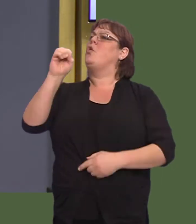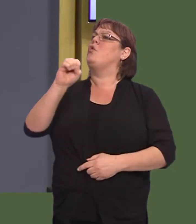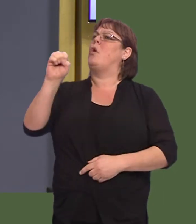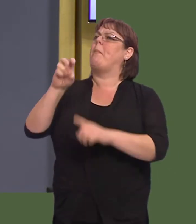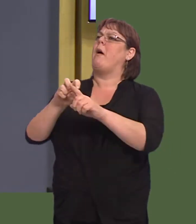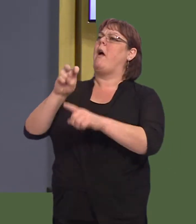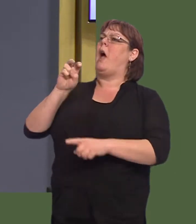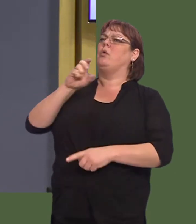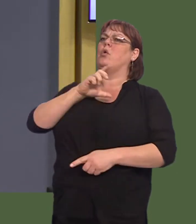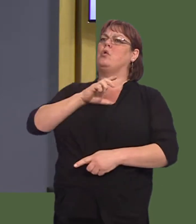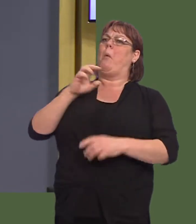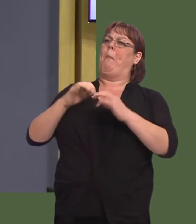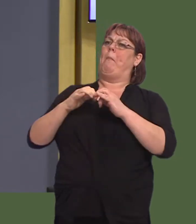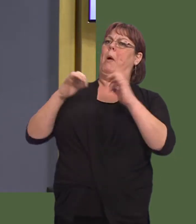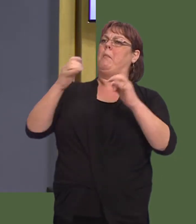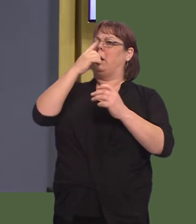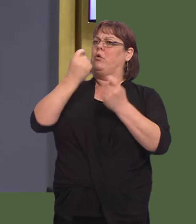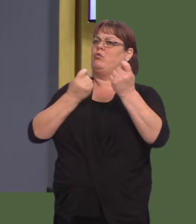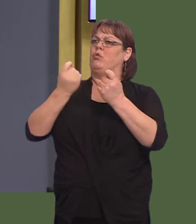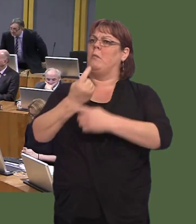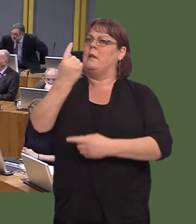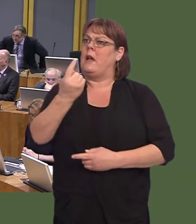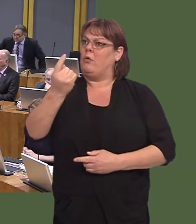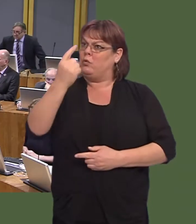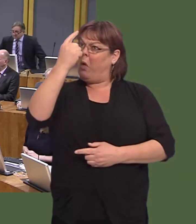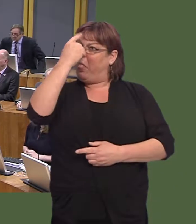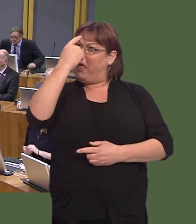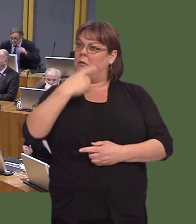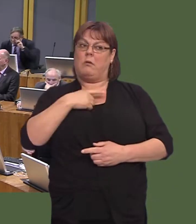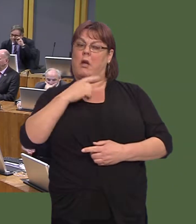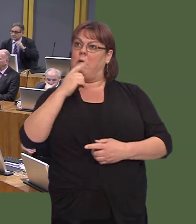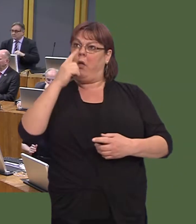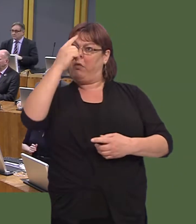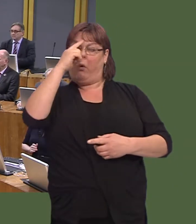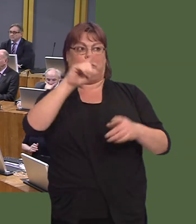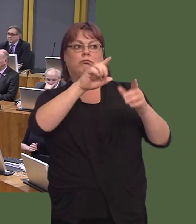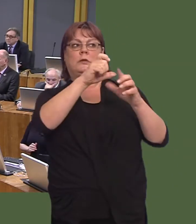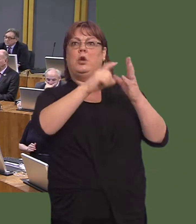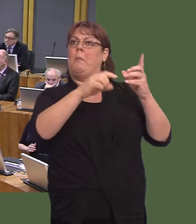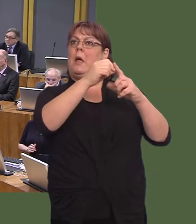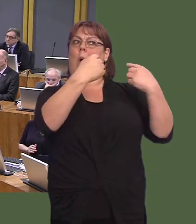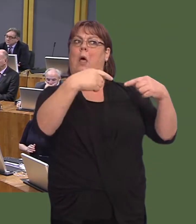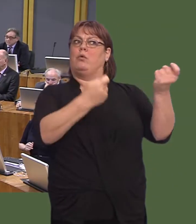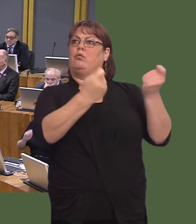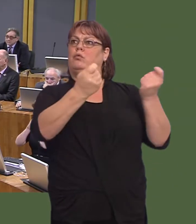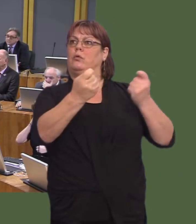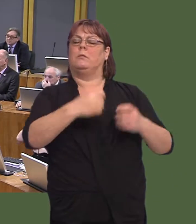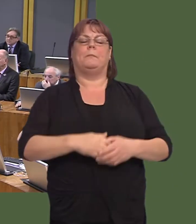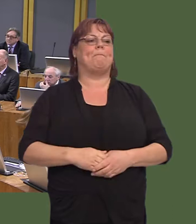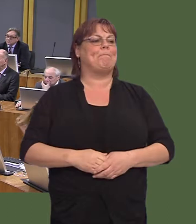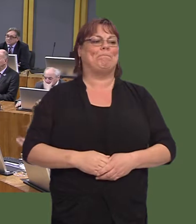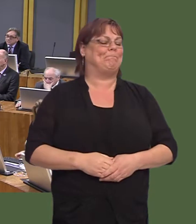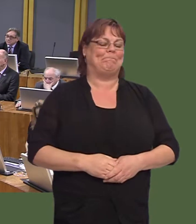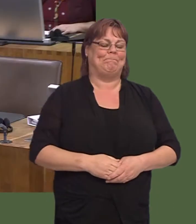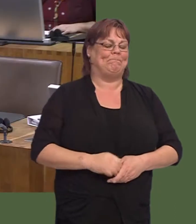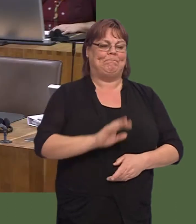Parliament sovereign again, do you think this is what they had in mind? Well, no is the answer. I don't think they had in mind a scenario